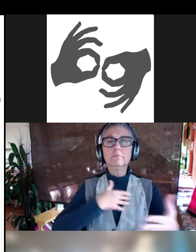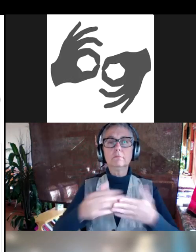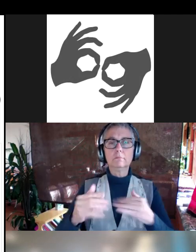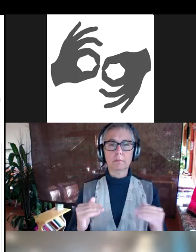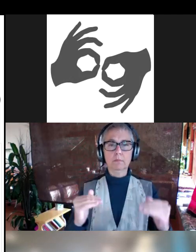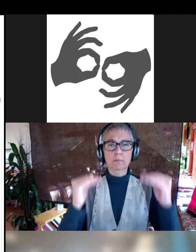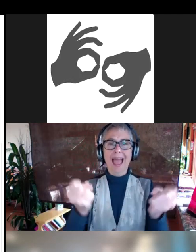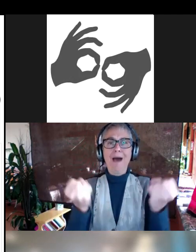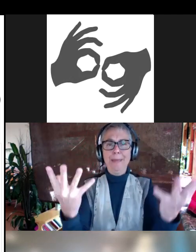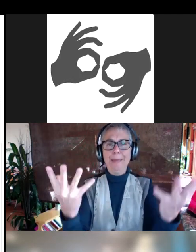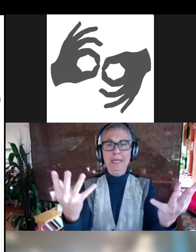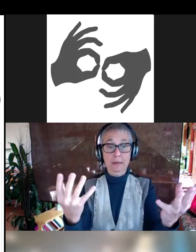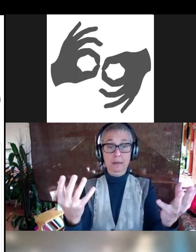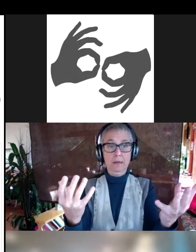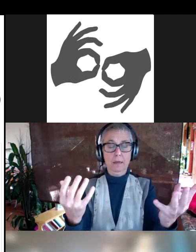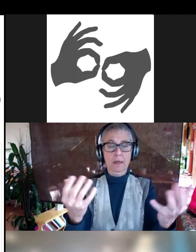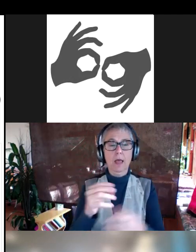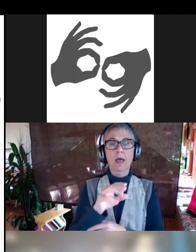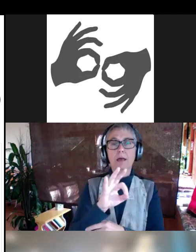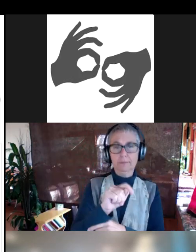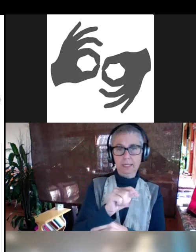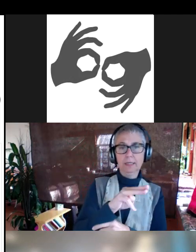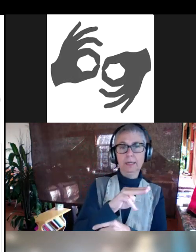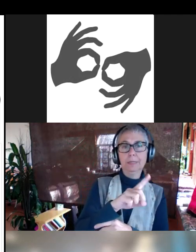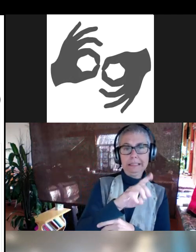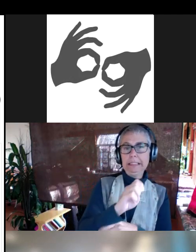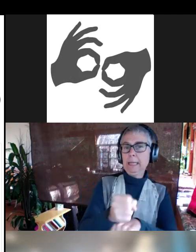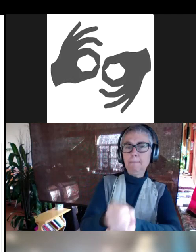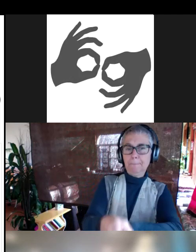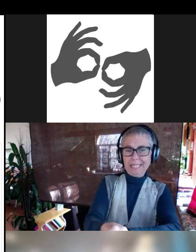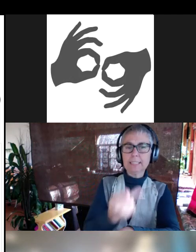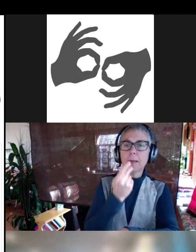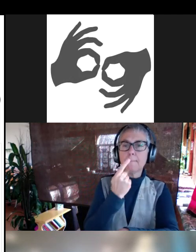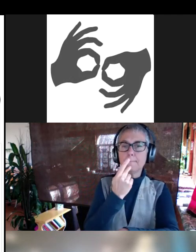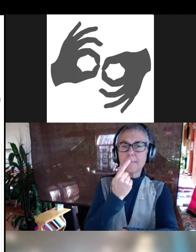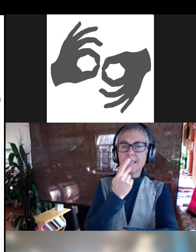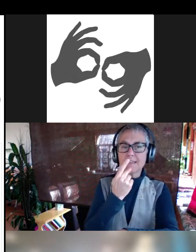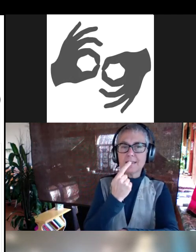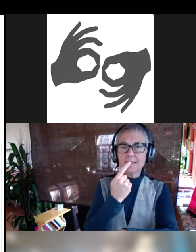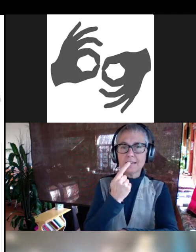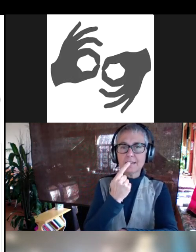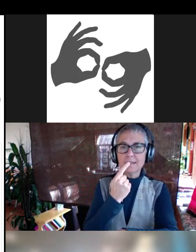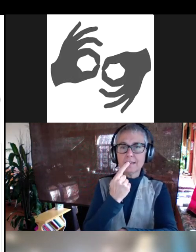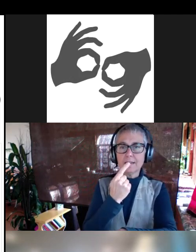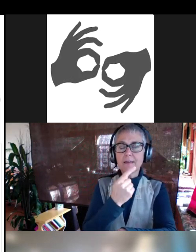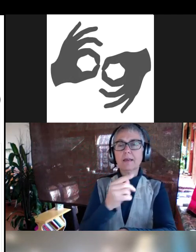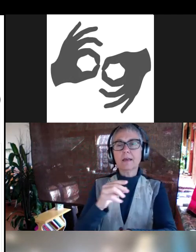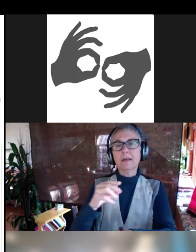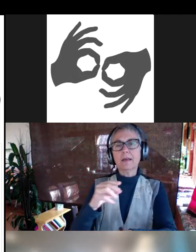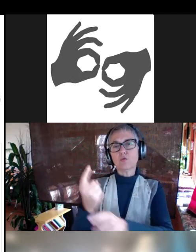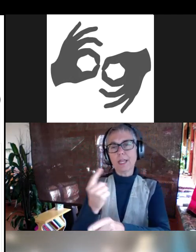over here, we do better than both MLDE, always shown in pink, as well as traditional DE, again, in